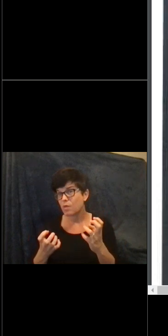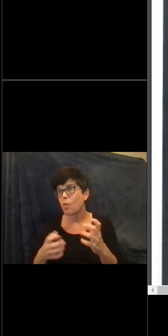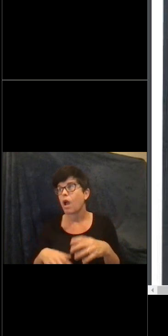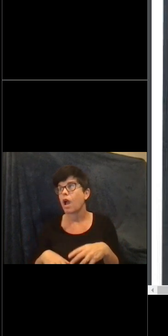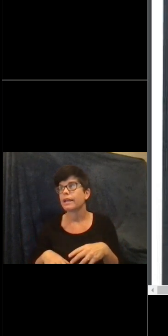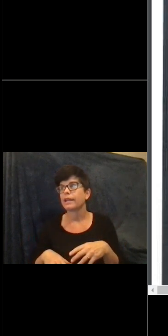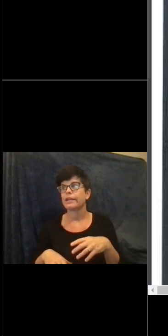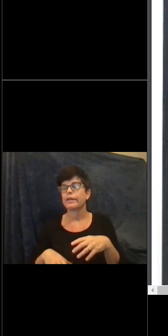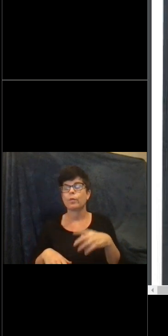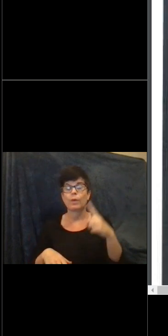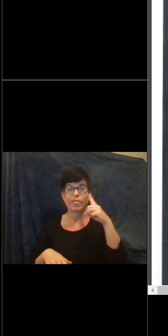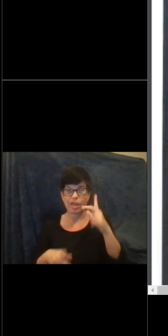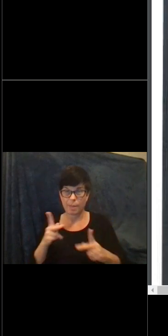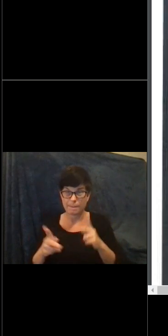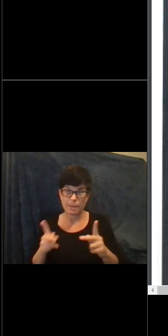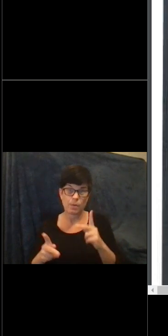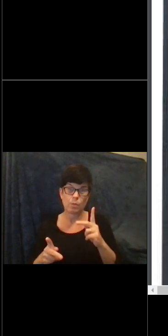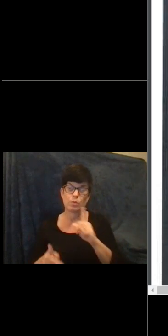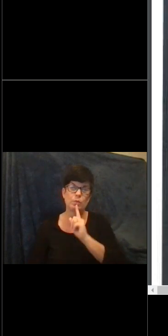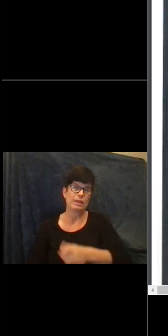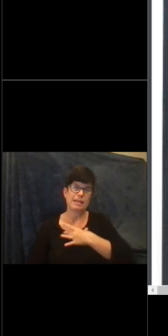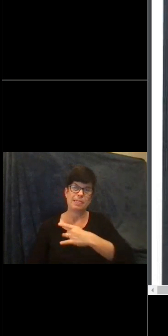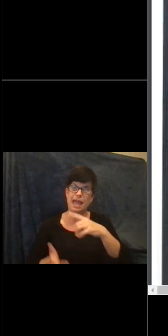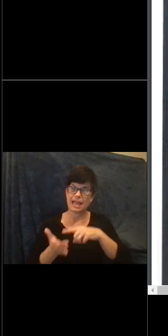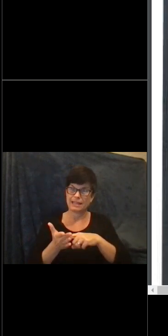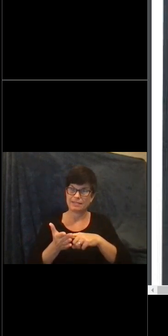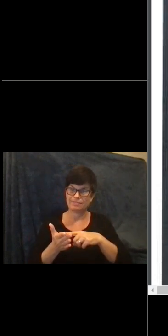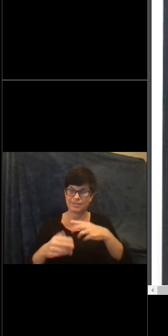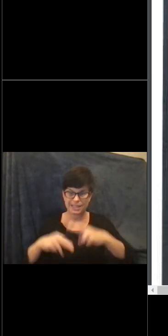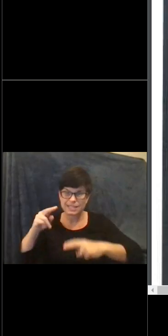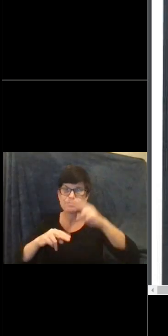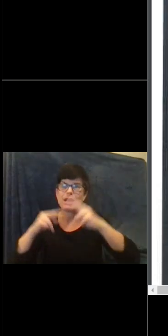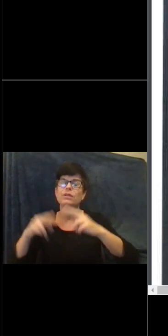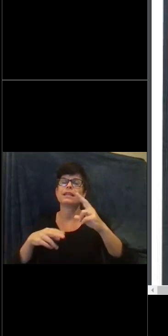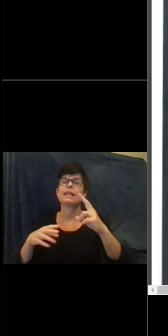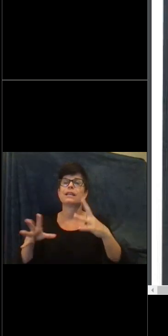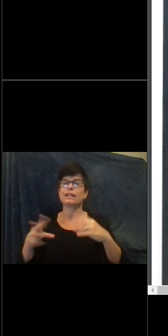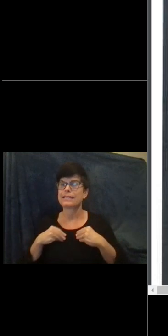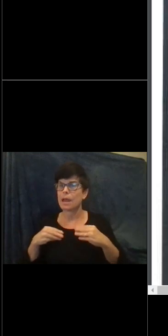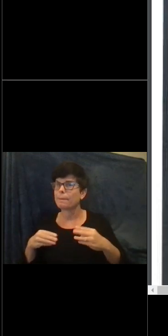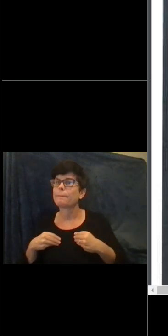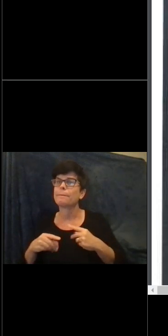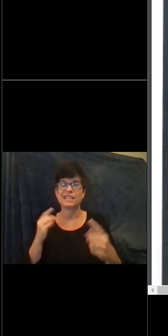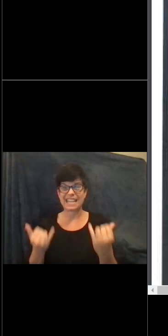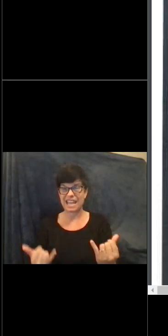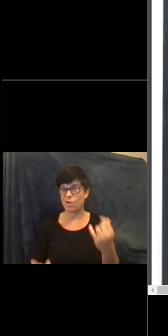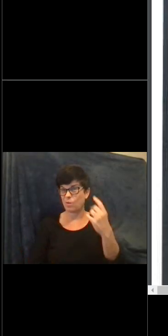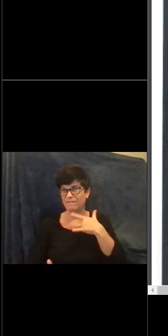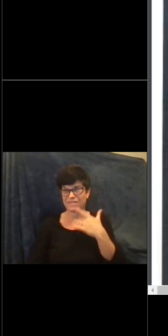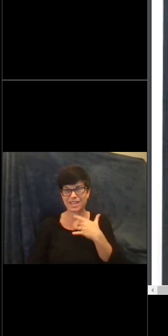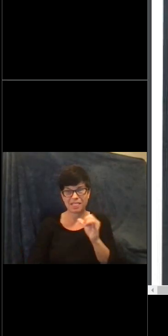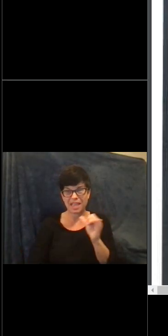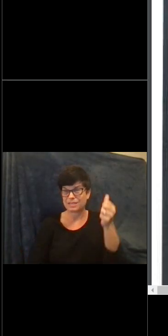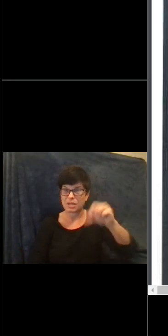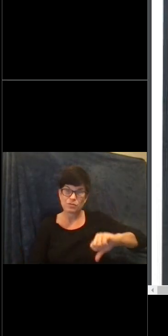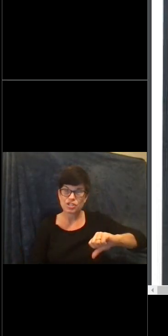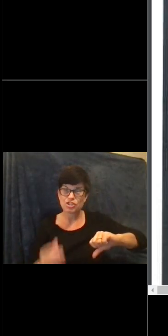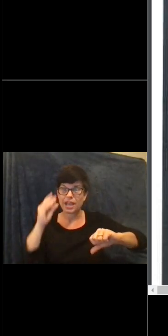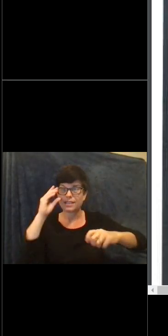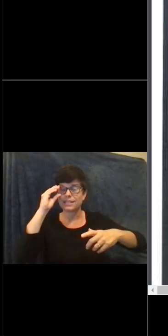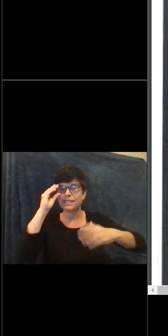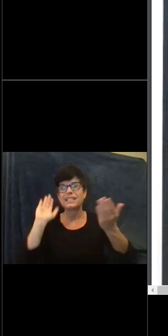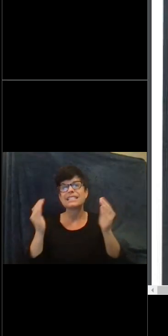received, just for it to effectively be rejected and to start over. Because even though you're all, it may seem